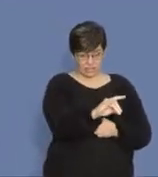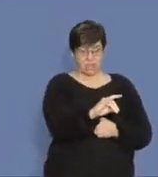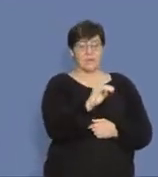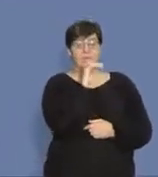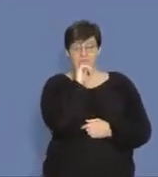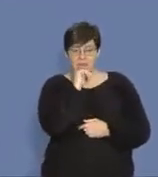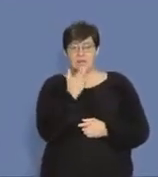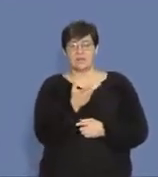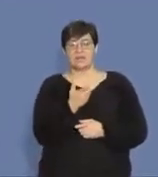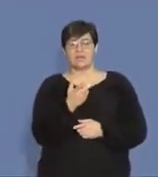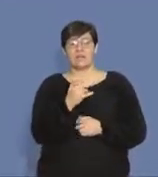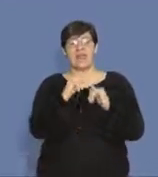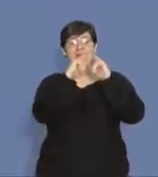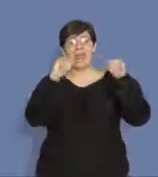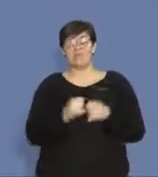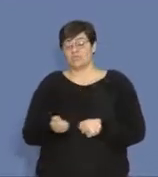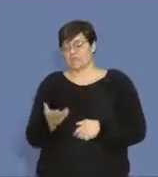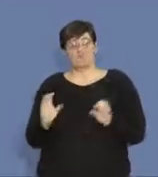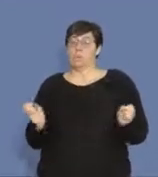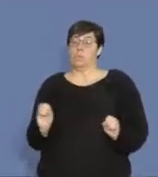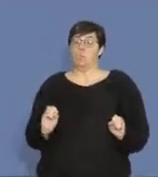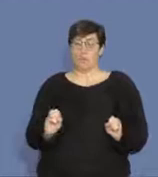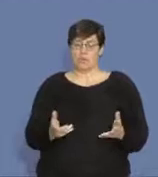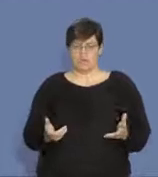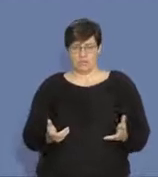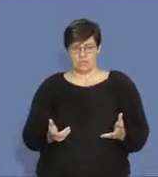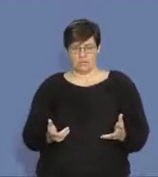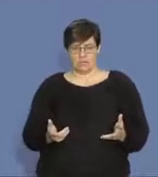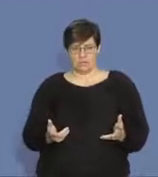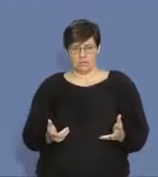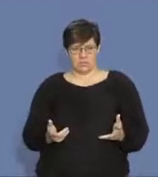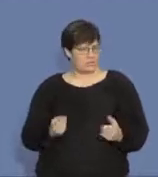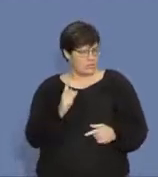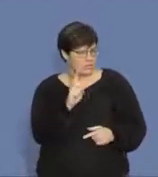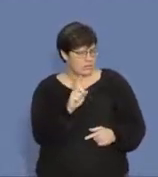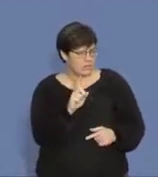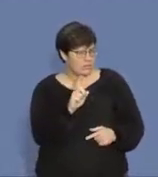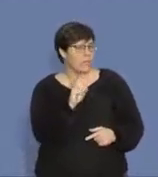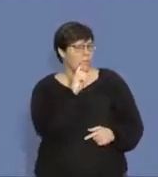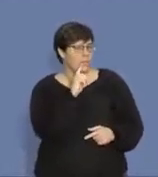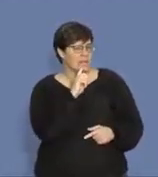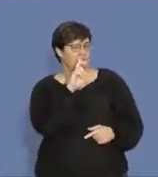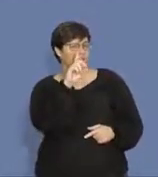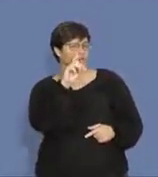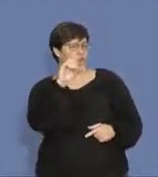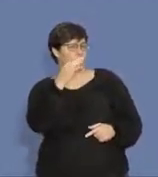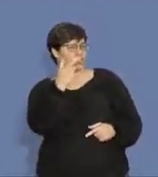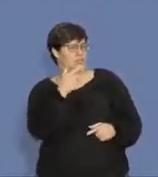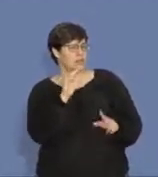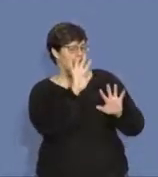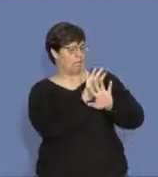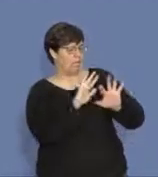not issue an invoice. Okay? Who are we dealing with? Dodgy dealers.